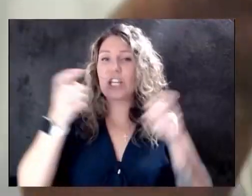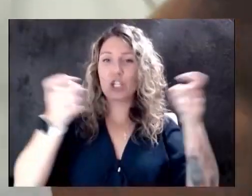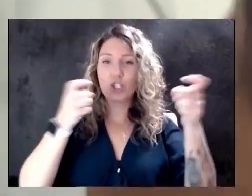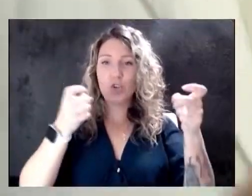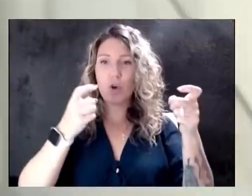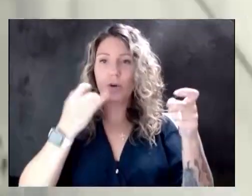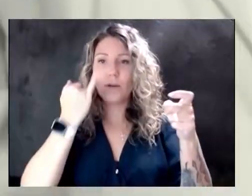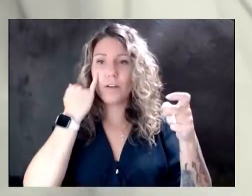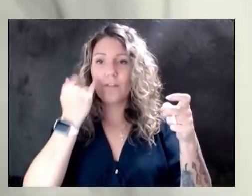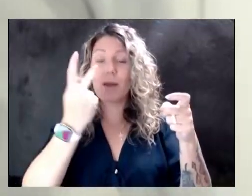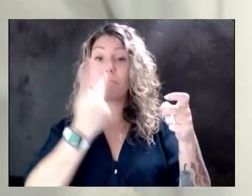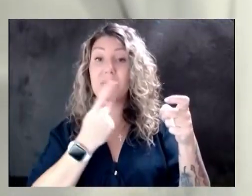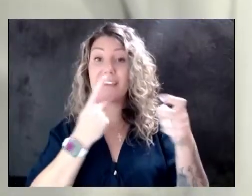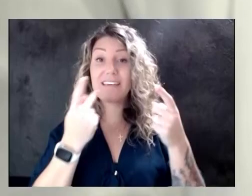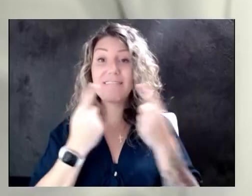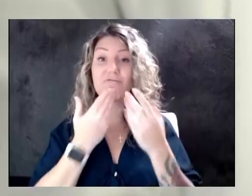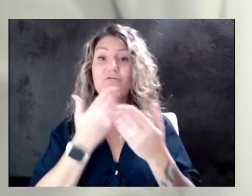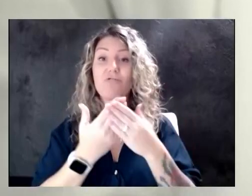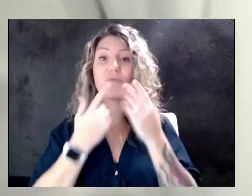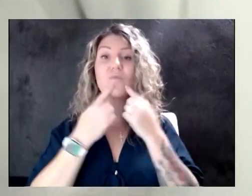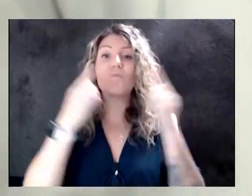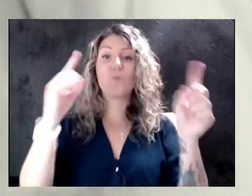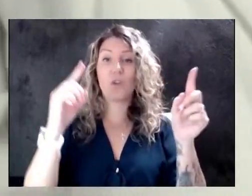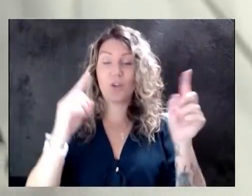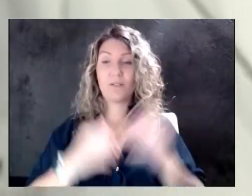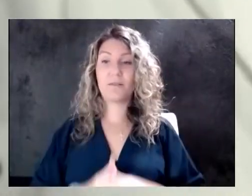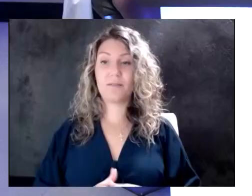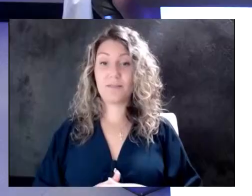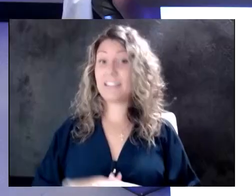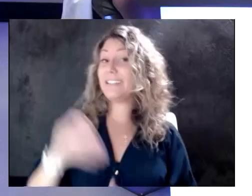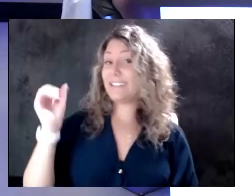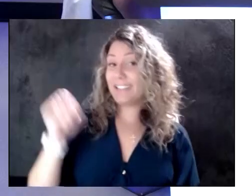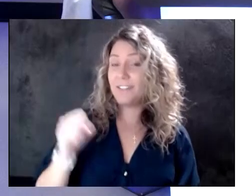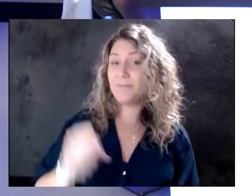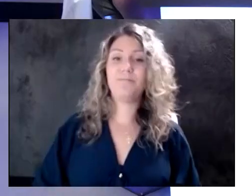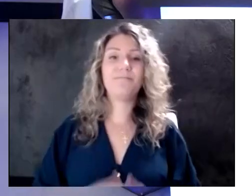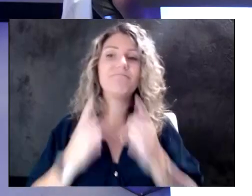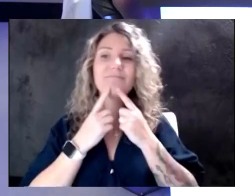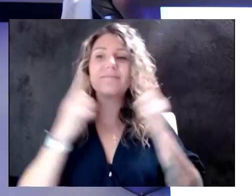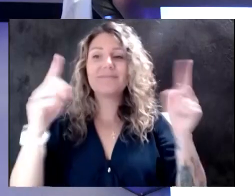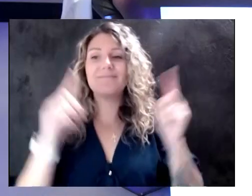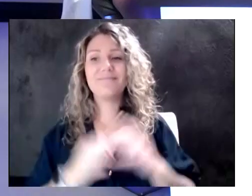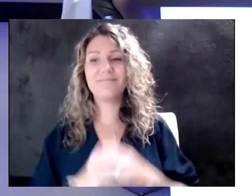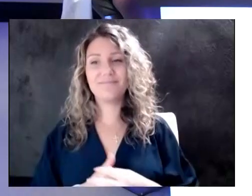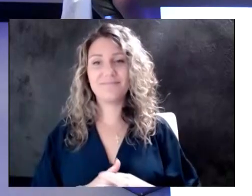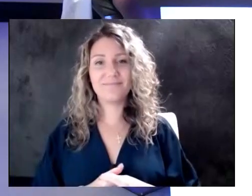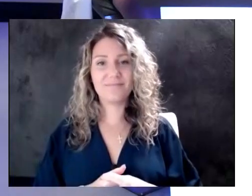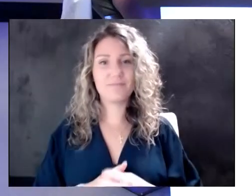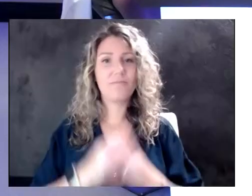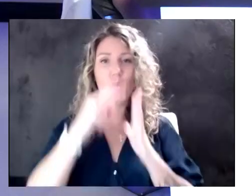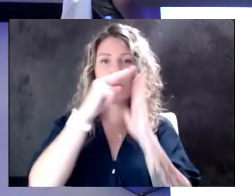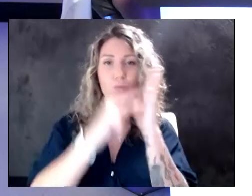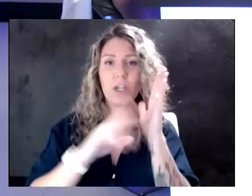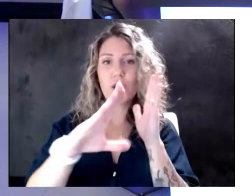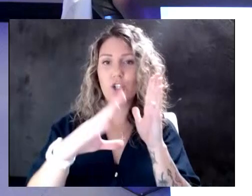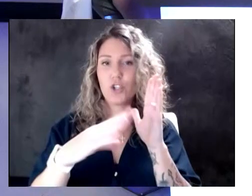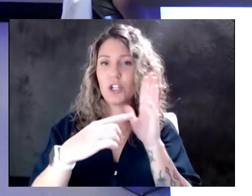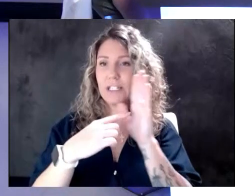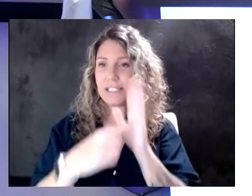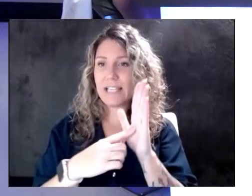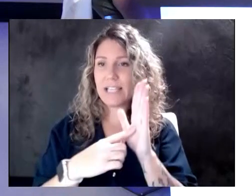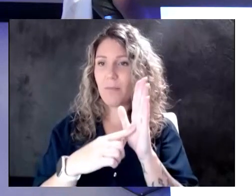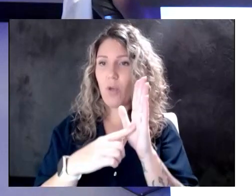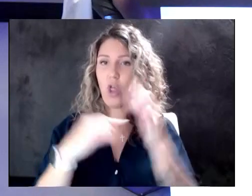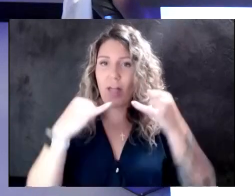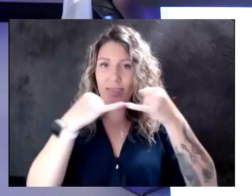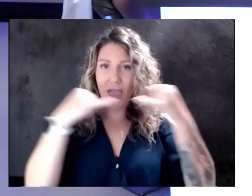Okay. test worked. So did your control line work? It did. All right, success. And then you want to read your sample line where it said sample. So